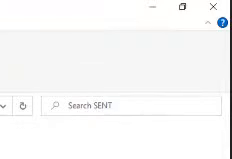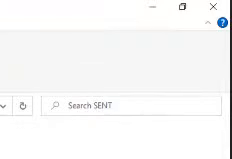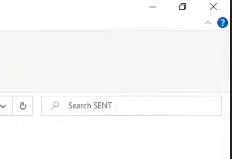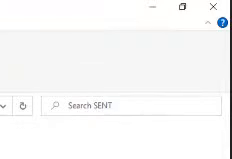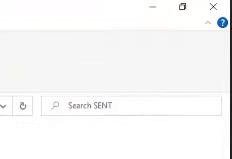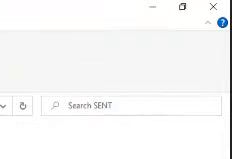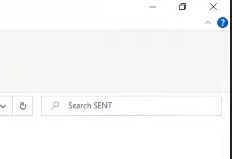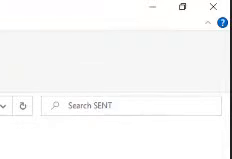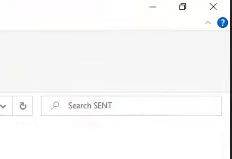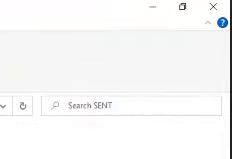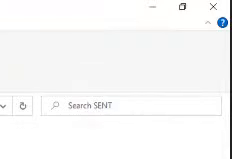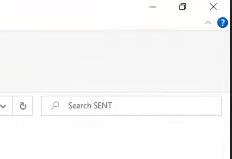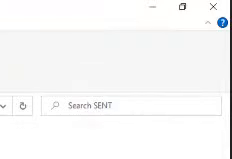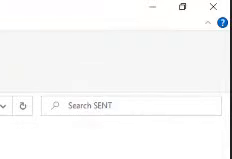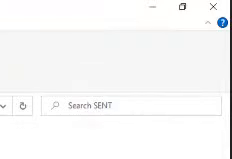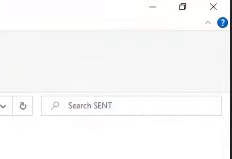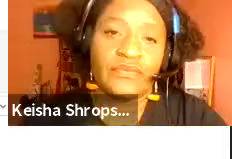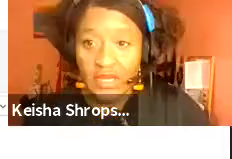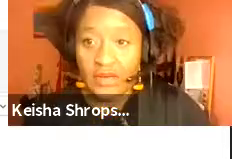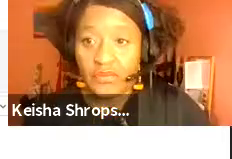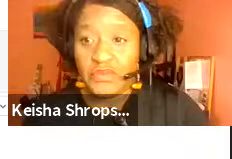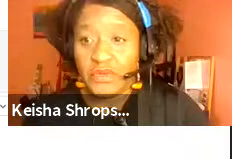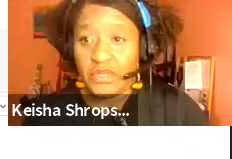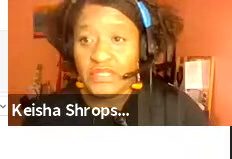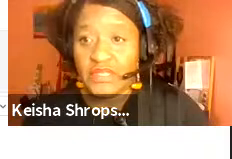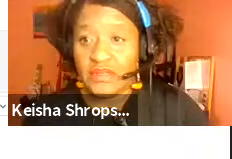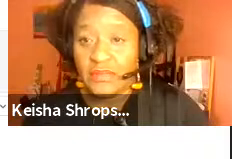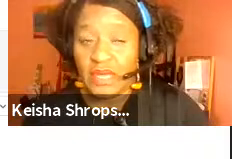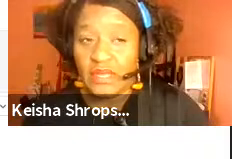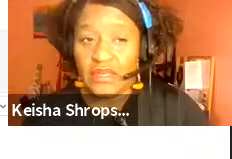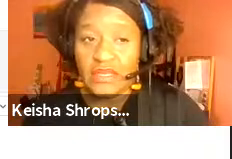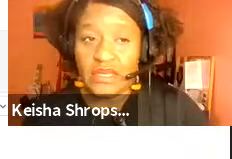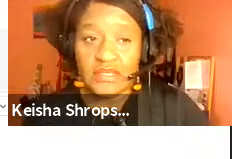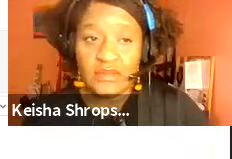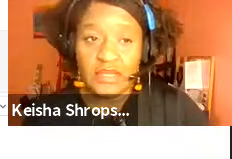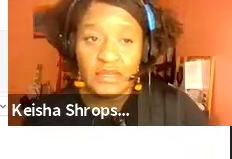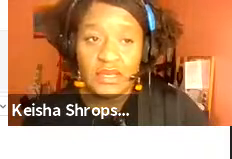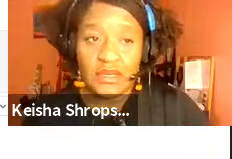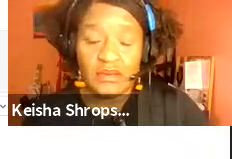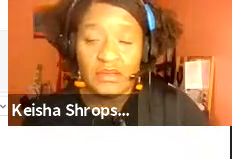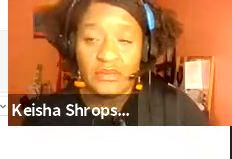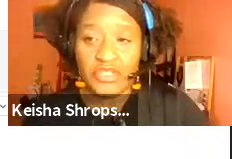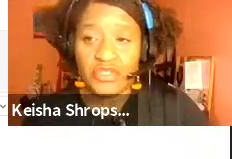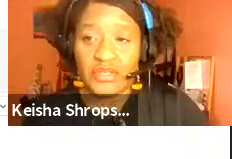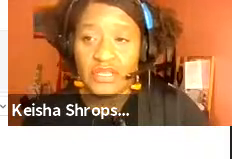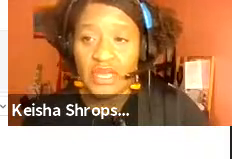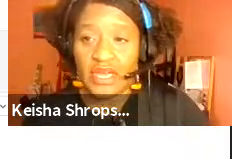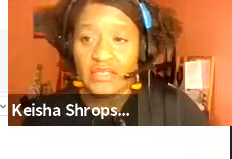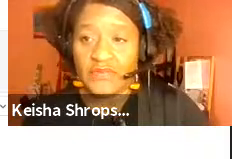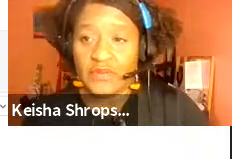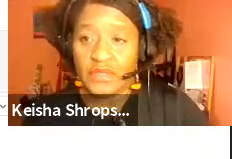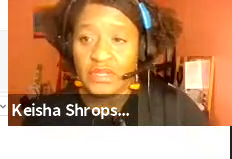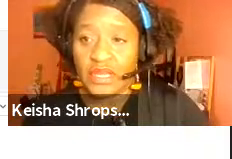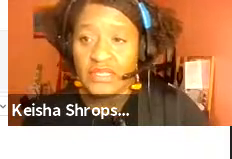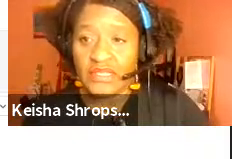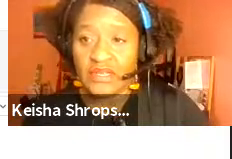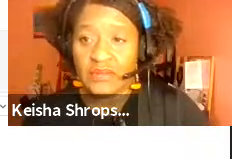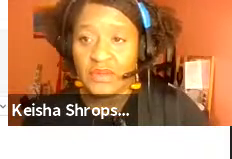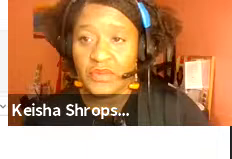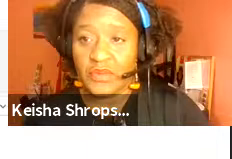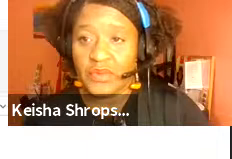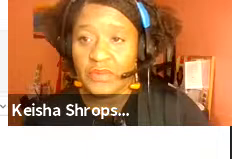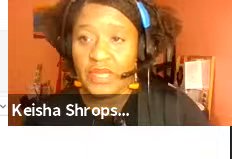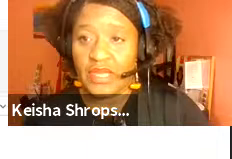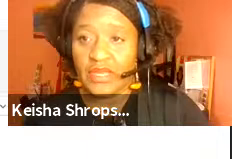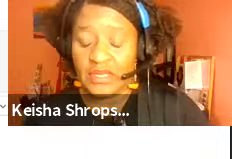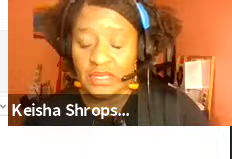I mean, do we need to go through the? Well, yeah, we do want to see them. I think that's something that Commissioner Lee asked for the last time